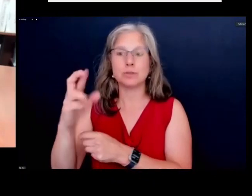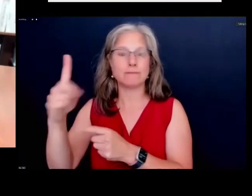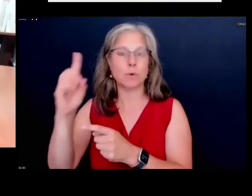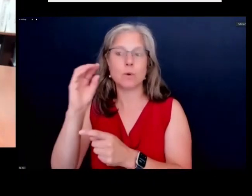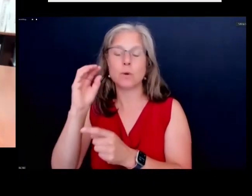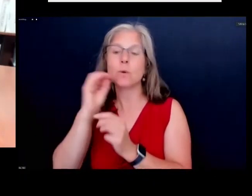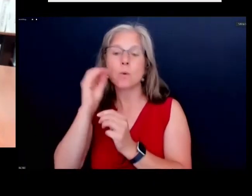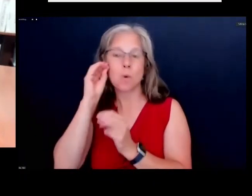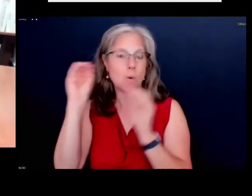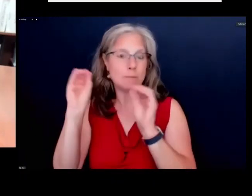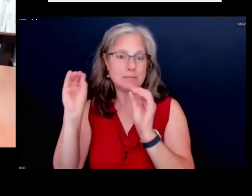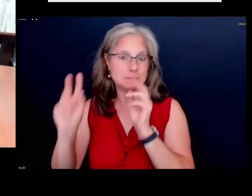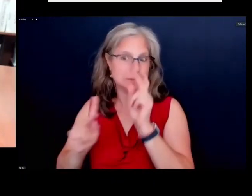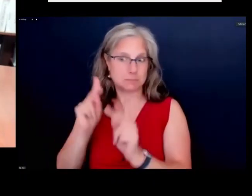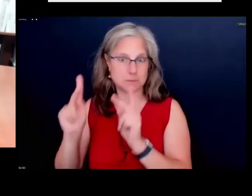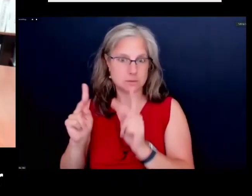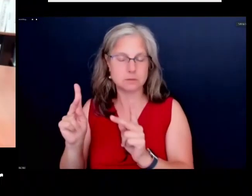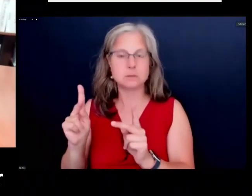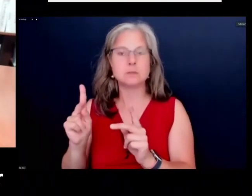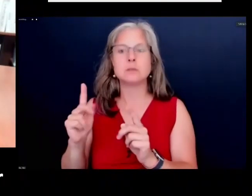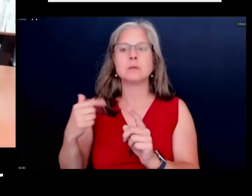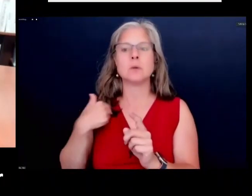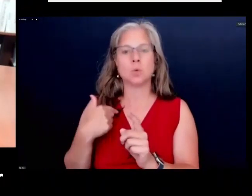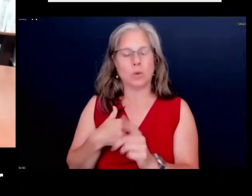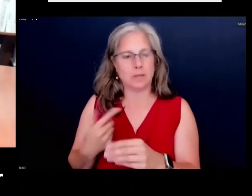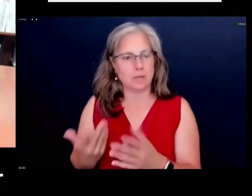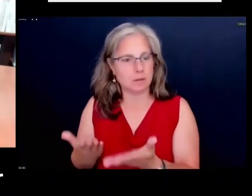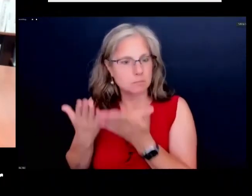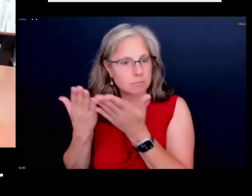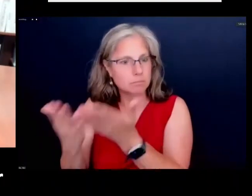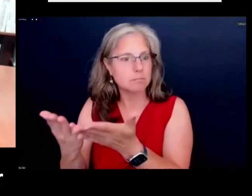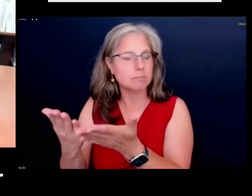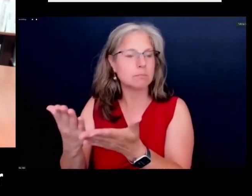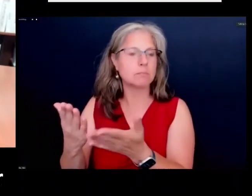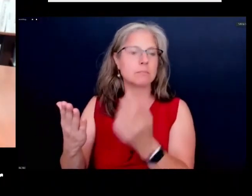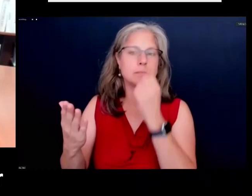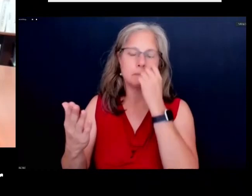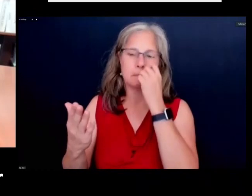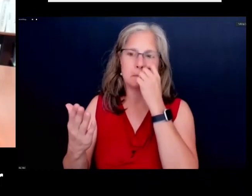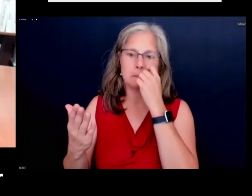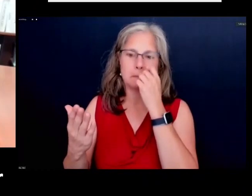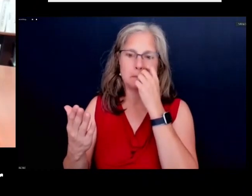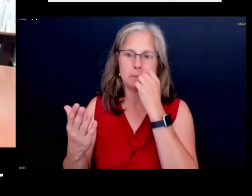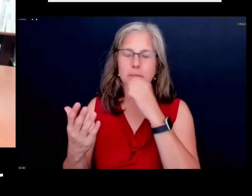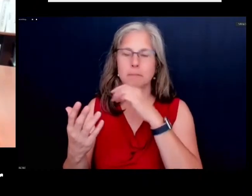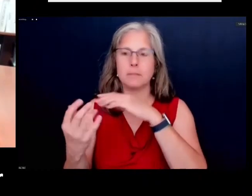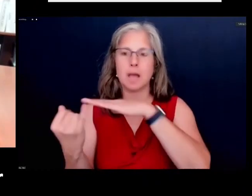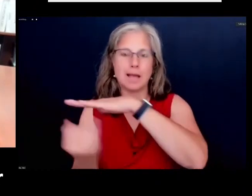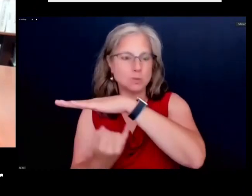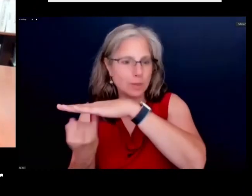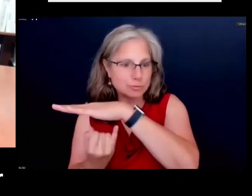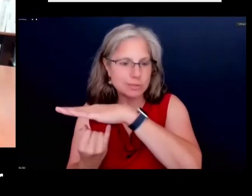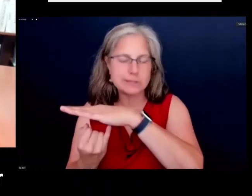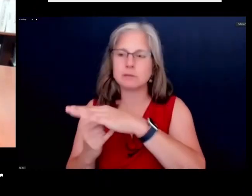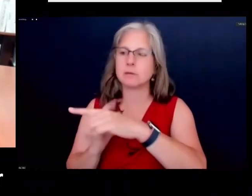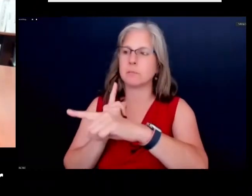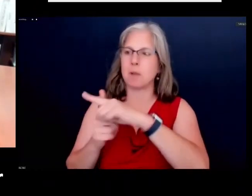shelter. We not only are providing isolation and quarantine,